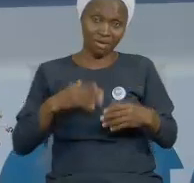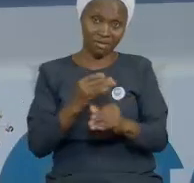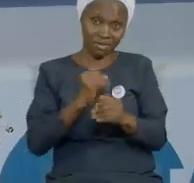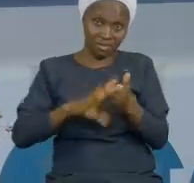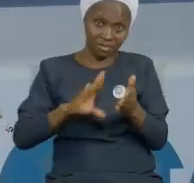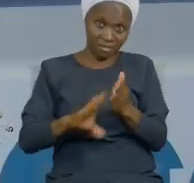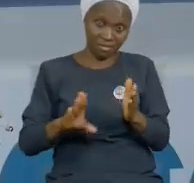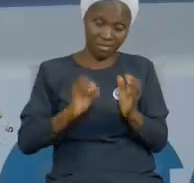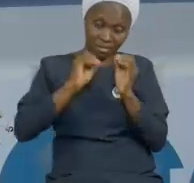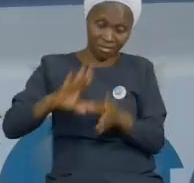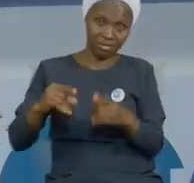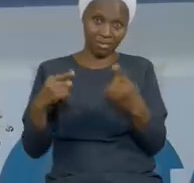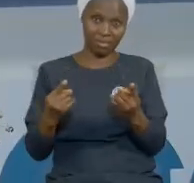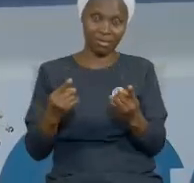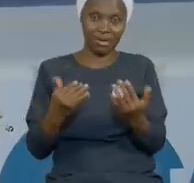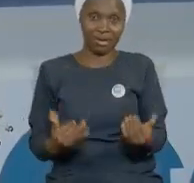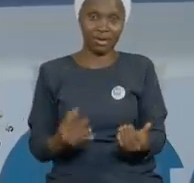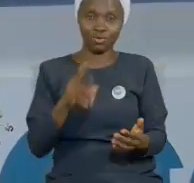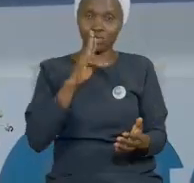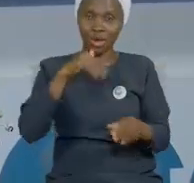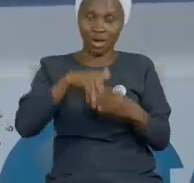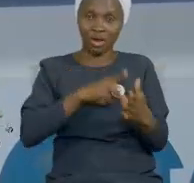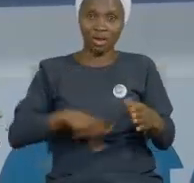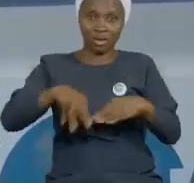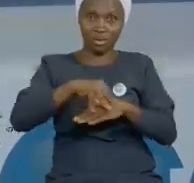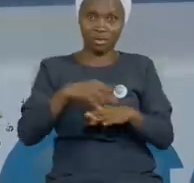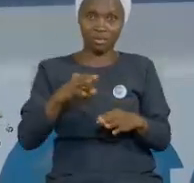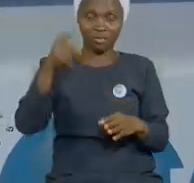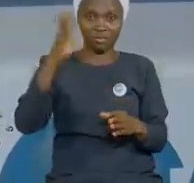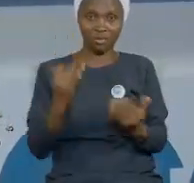Don't forget to put your telephone number, your contact number.